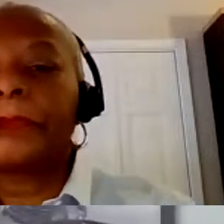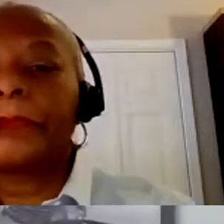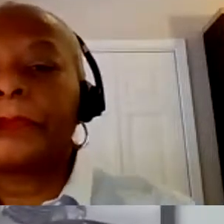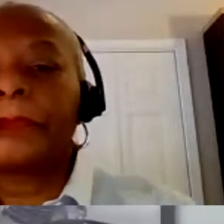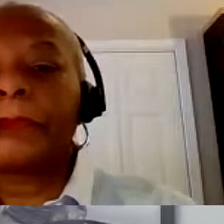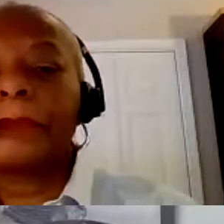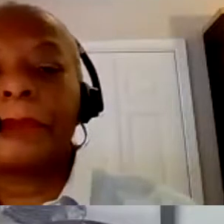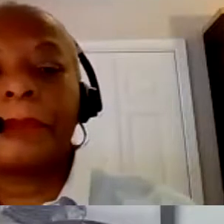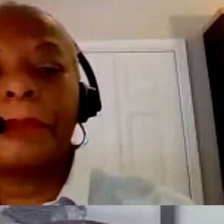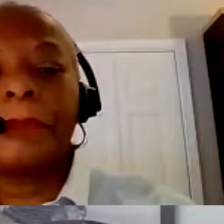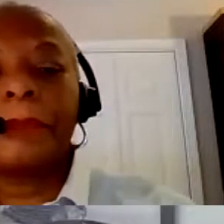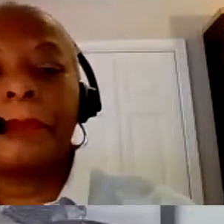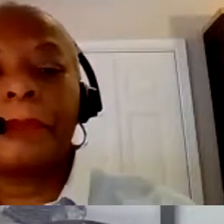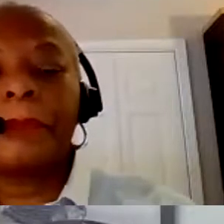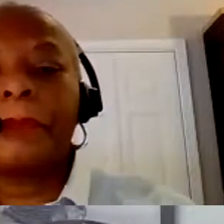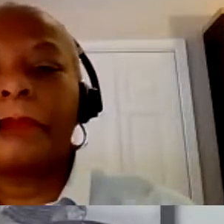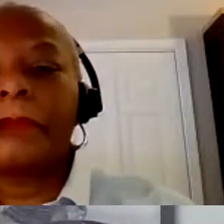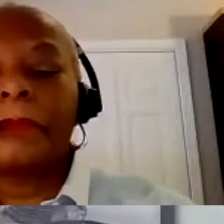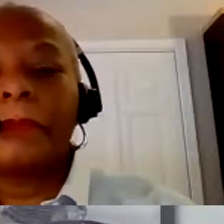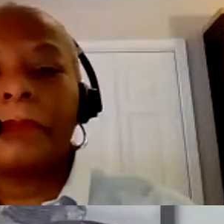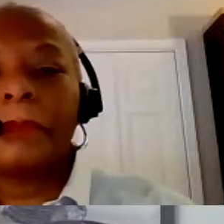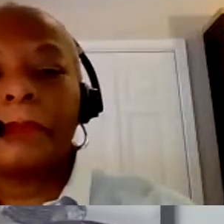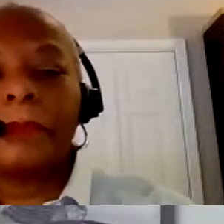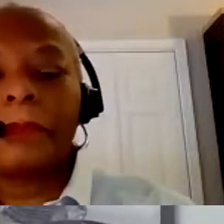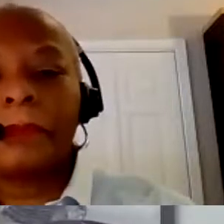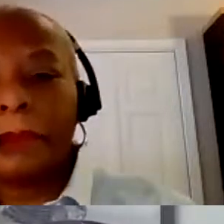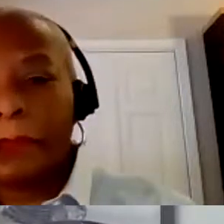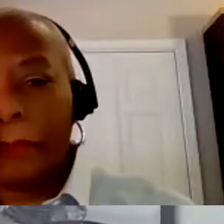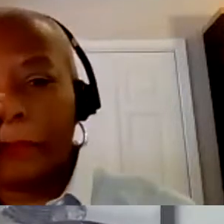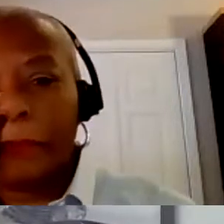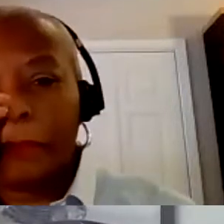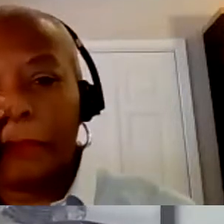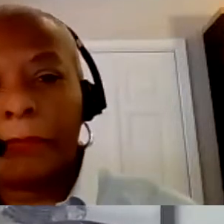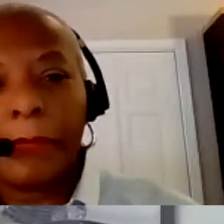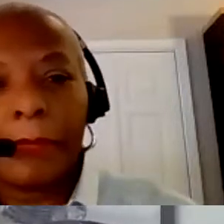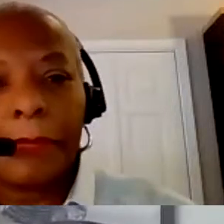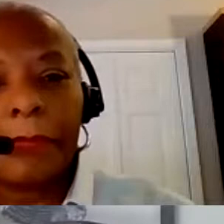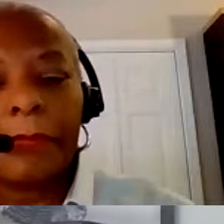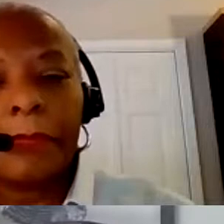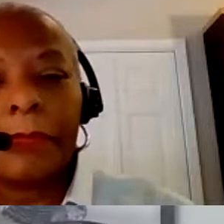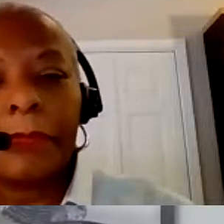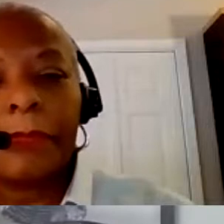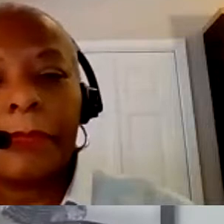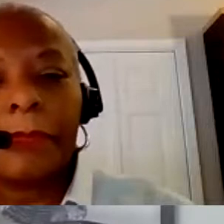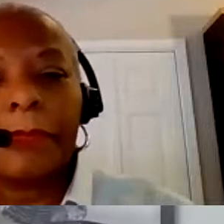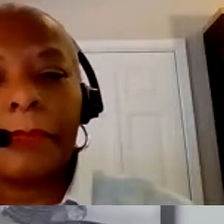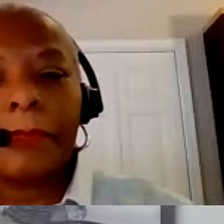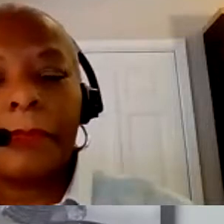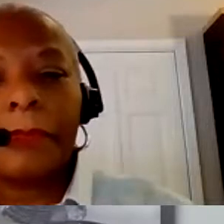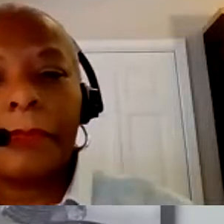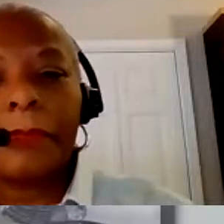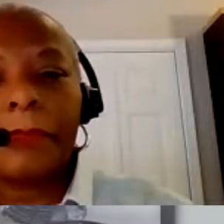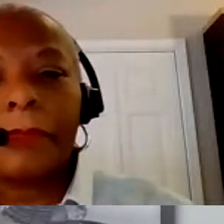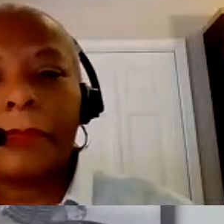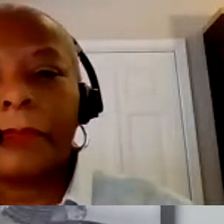between information, or just have a conversation with me, I'm the co-PI for that particular project, you can